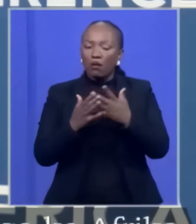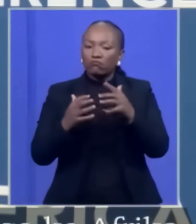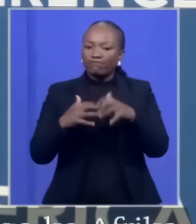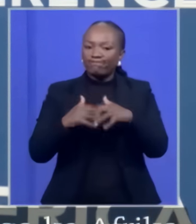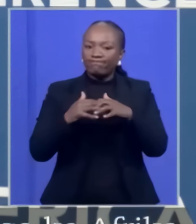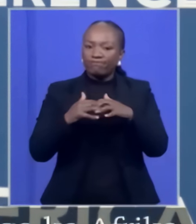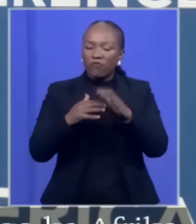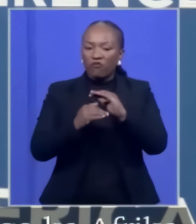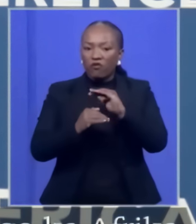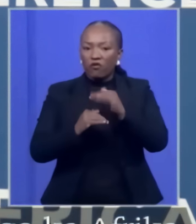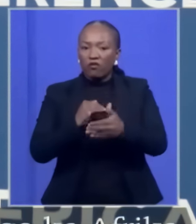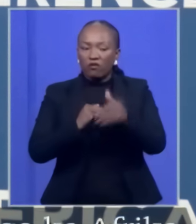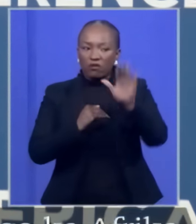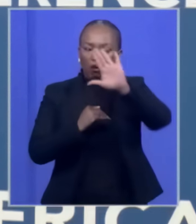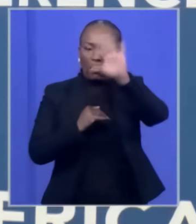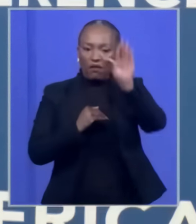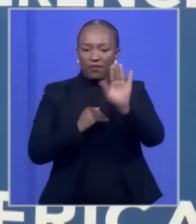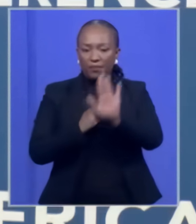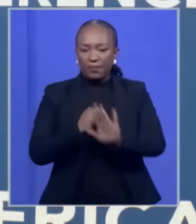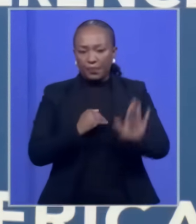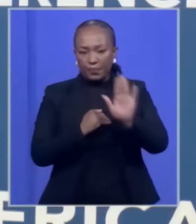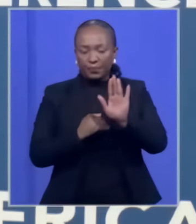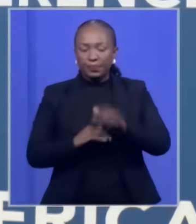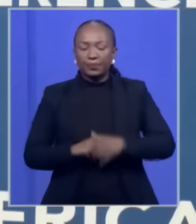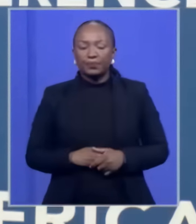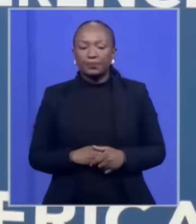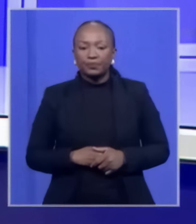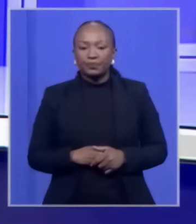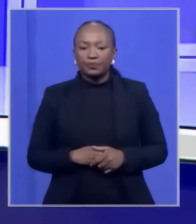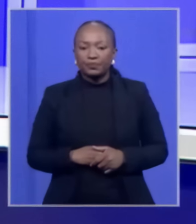go ralla le kontinente ya Afrika.